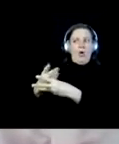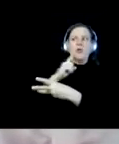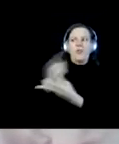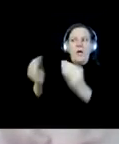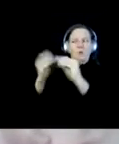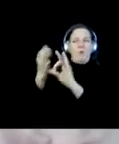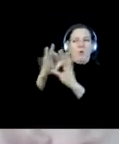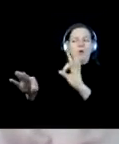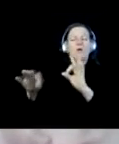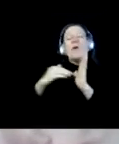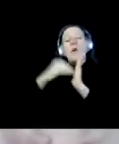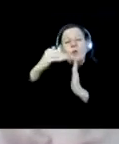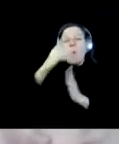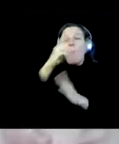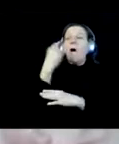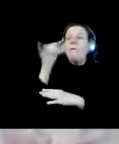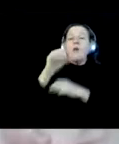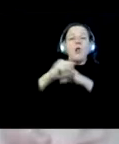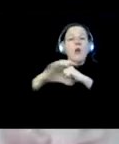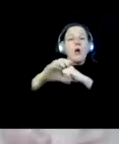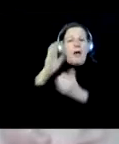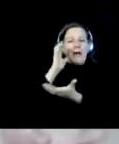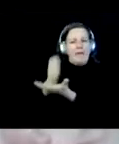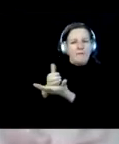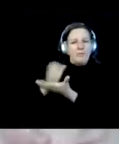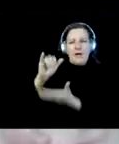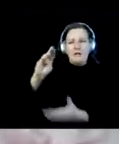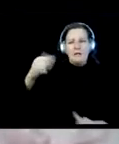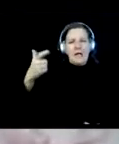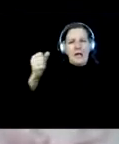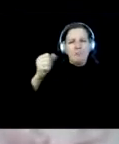advertising images, as I think you mentioned. But